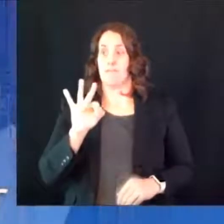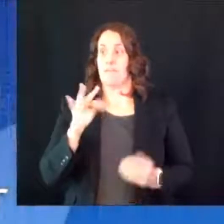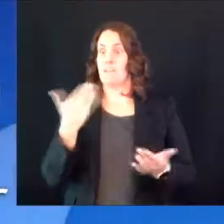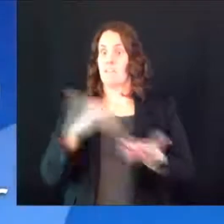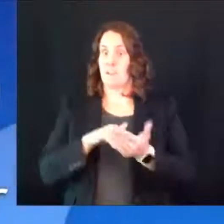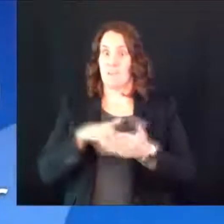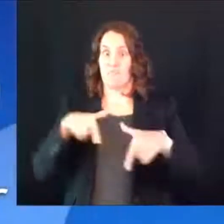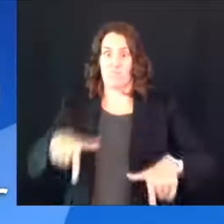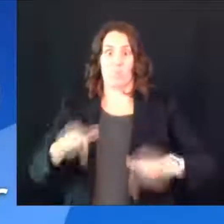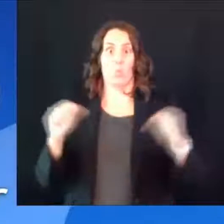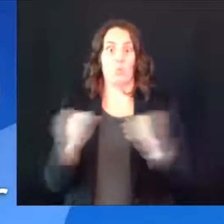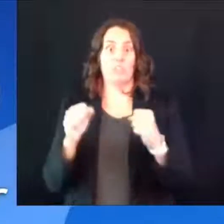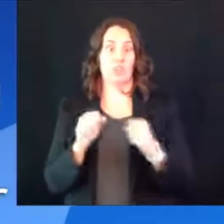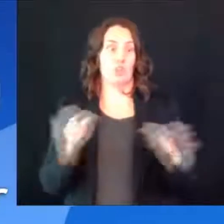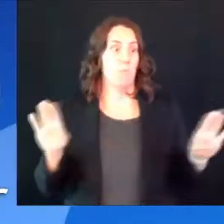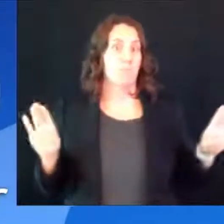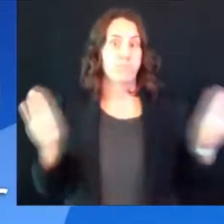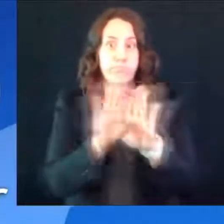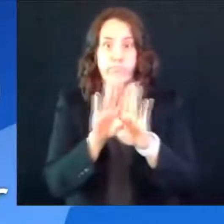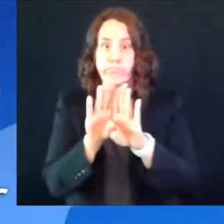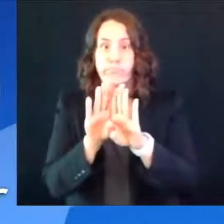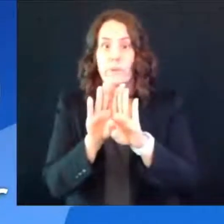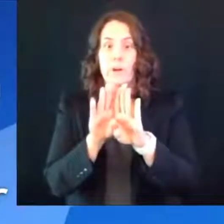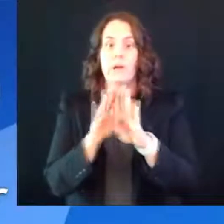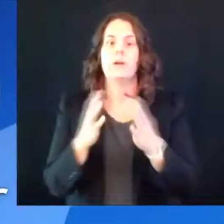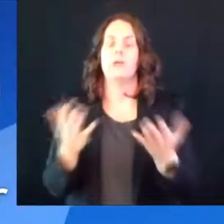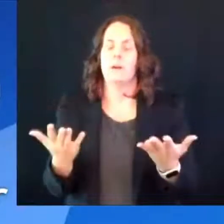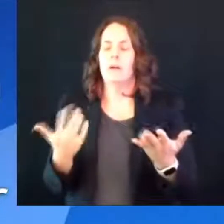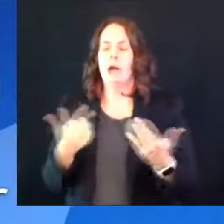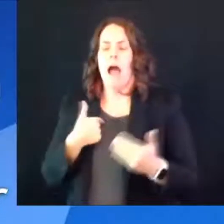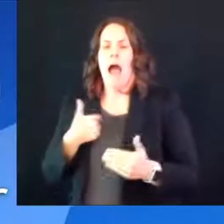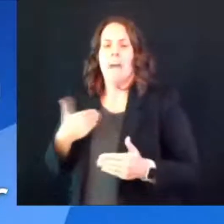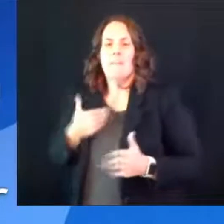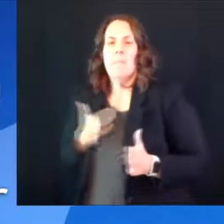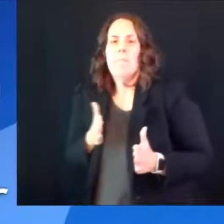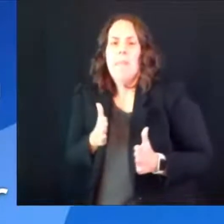next question to Lane Kimball at News 3 in